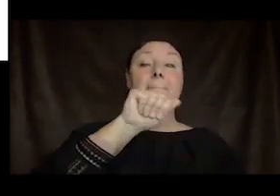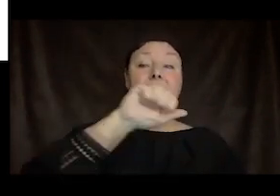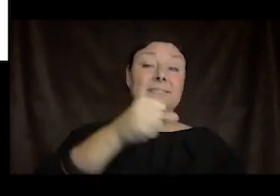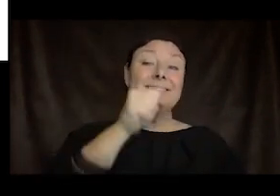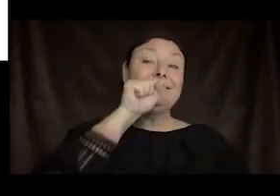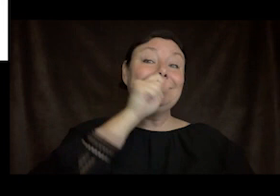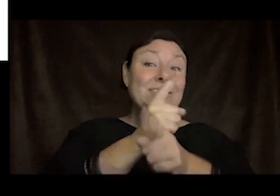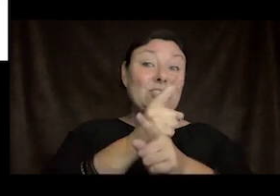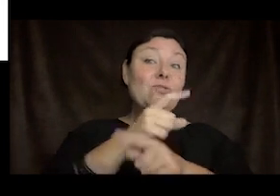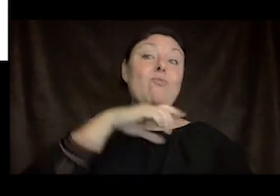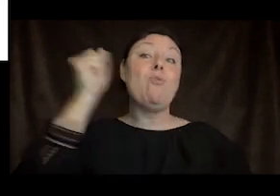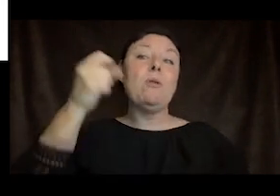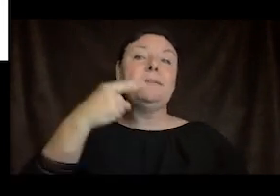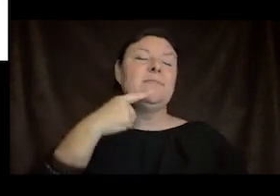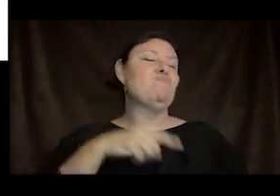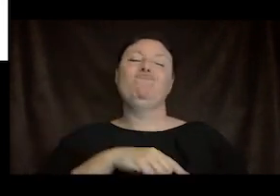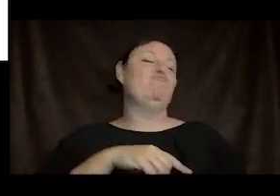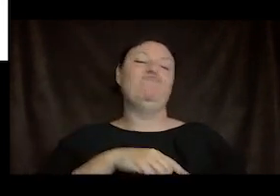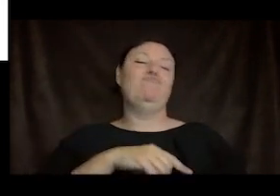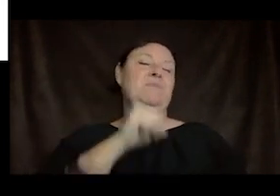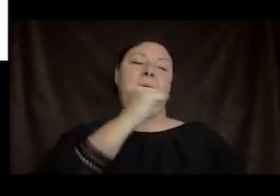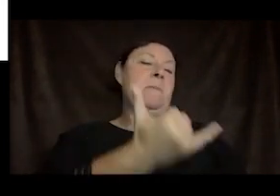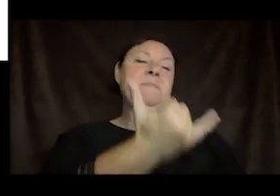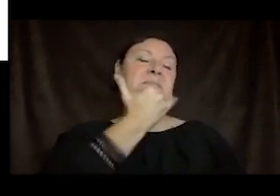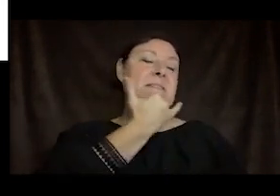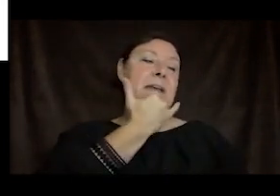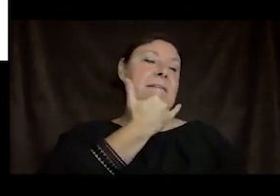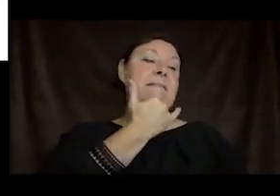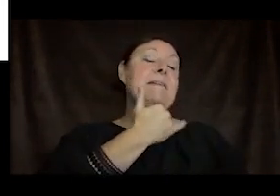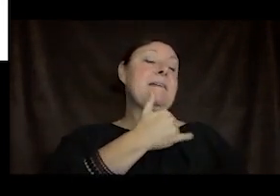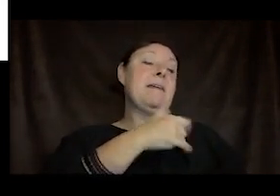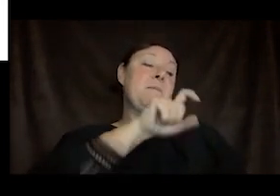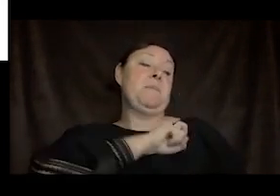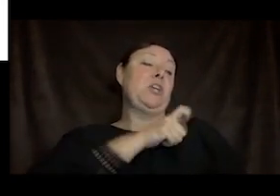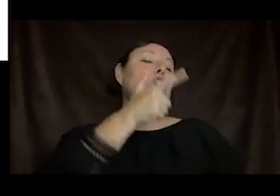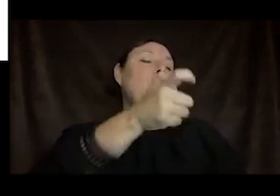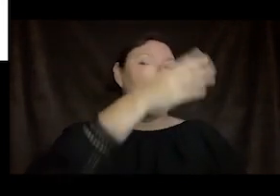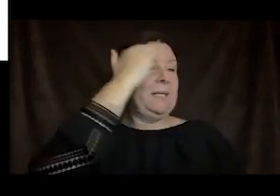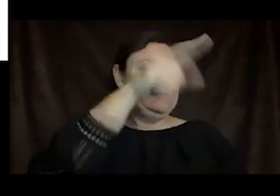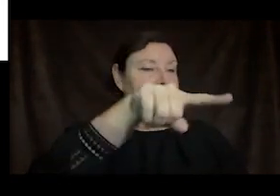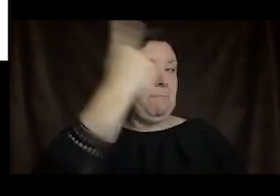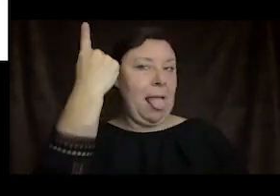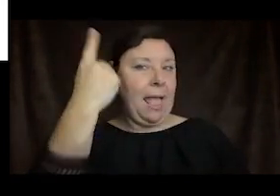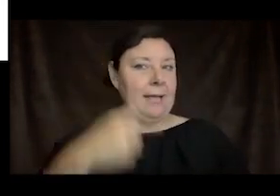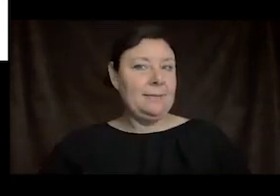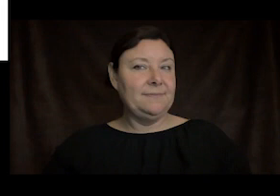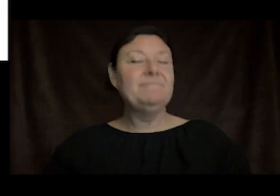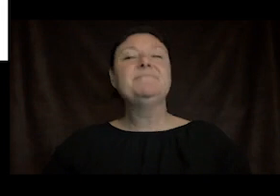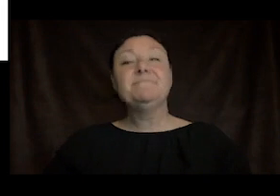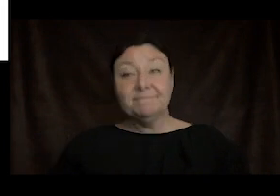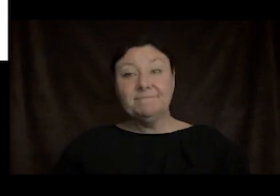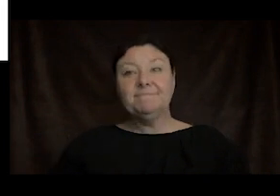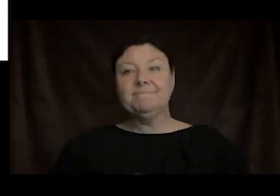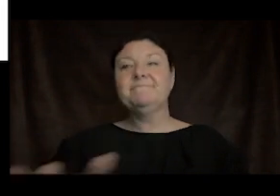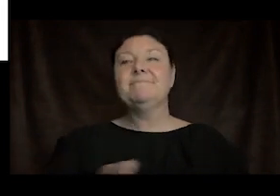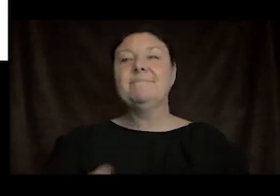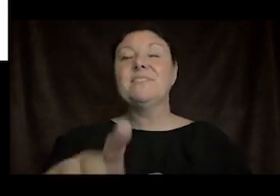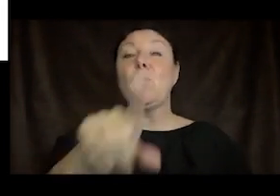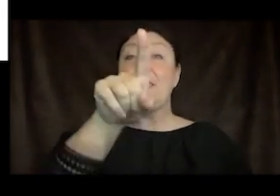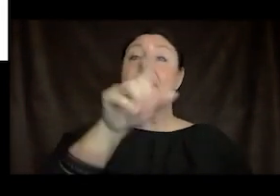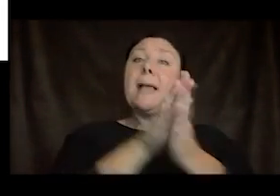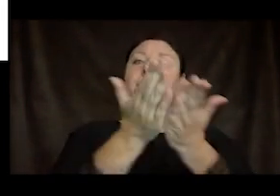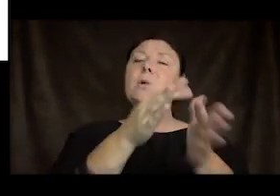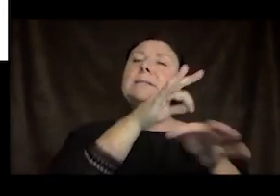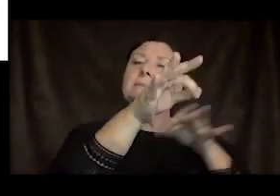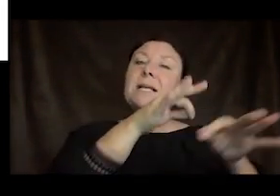Black. So here, even in this family setting, we have a young child who's asking a question because she's heard about this,